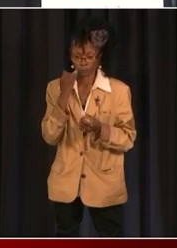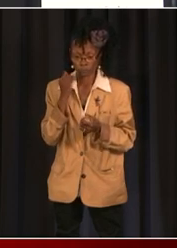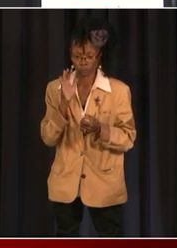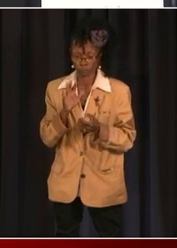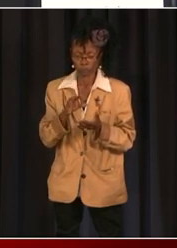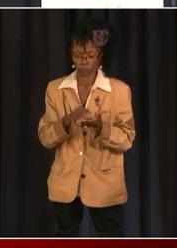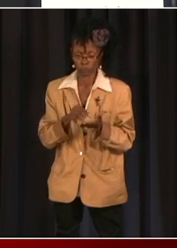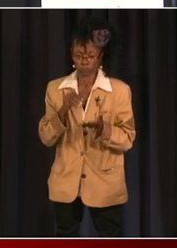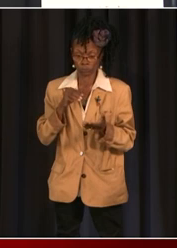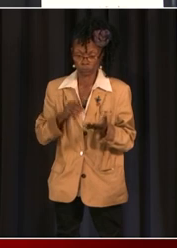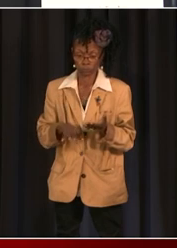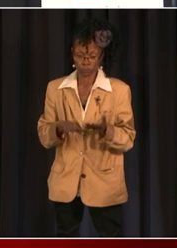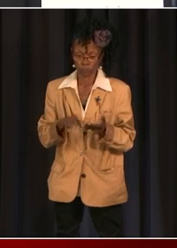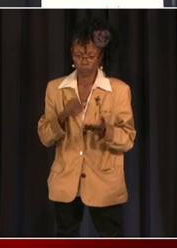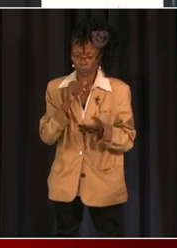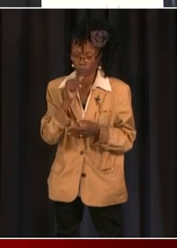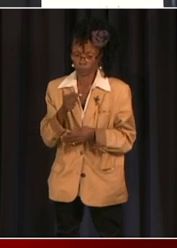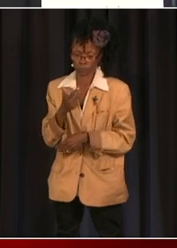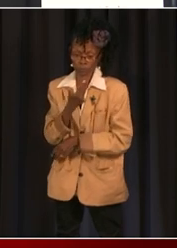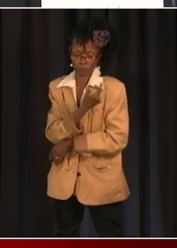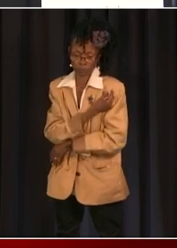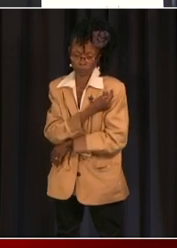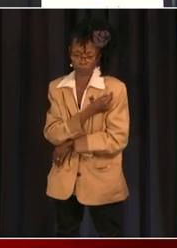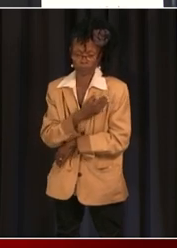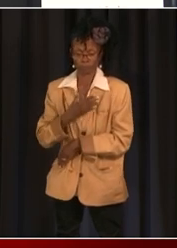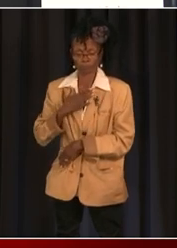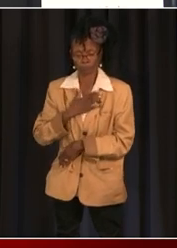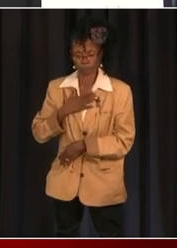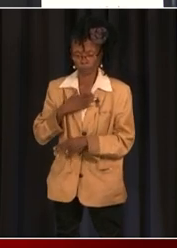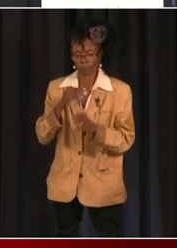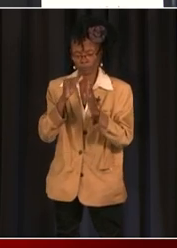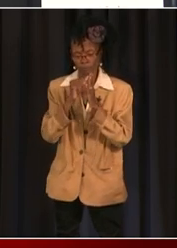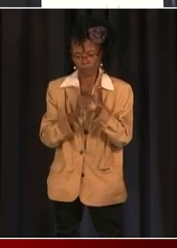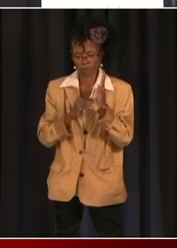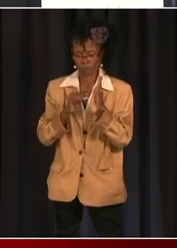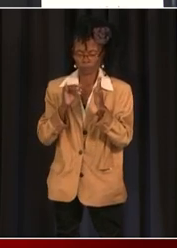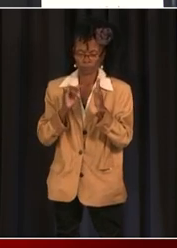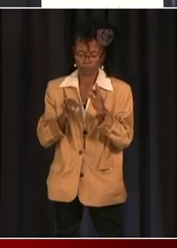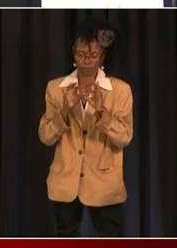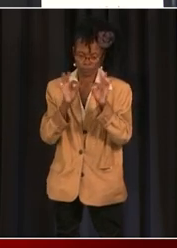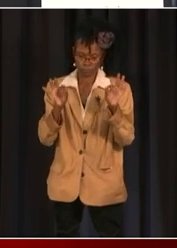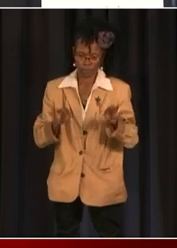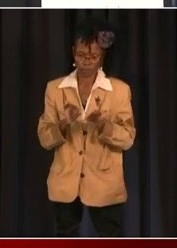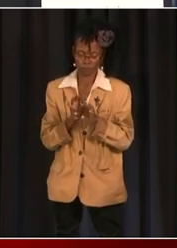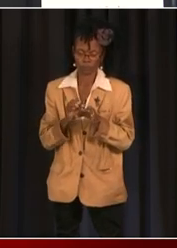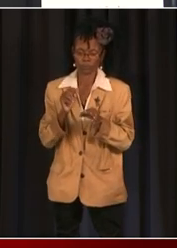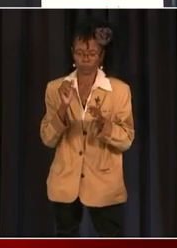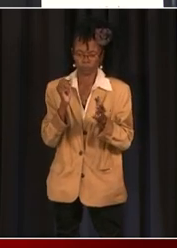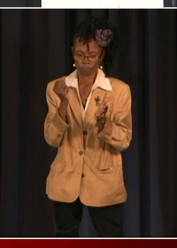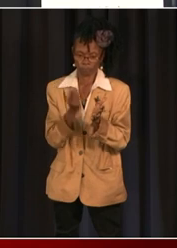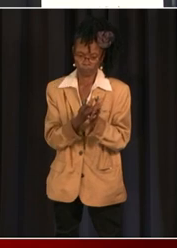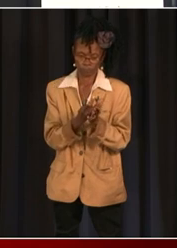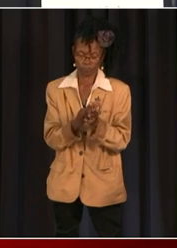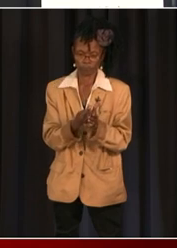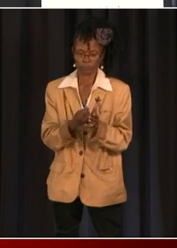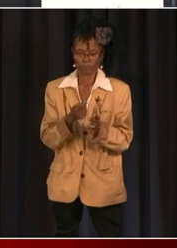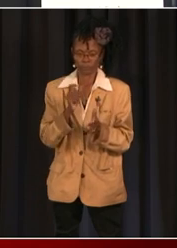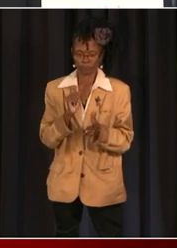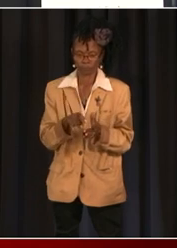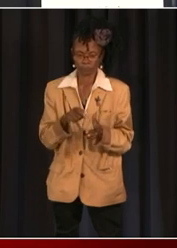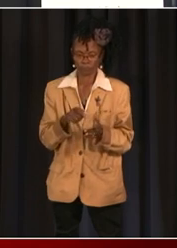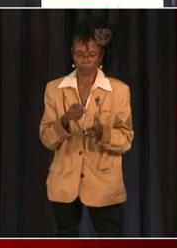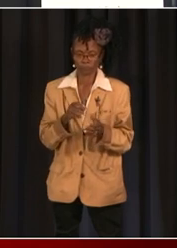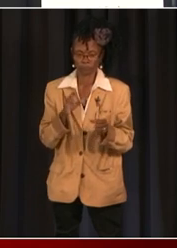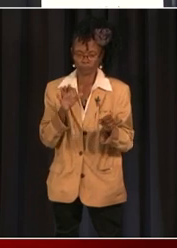they complete the testing consent form, and we have that on file for them. All of our students have their complete